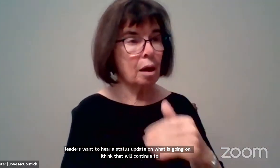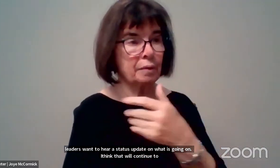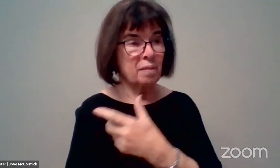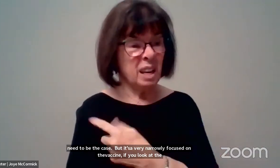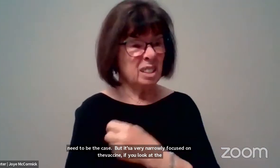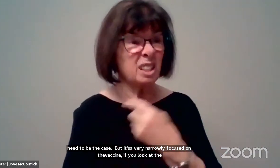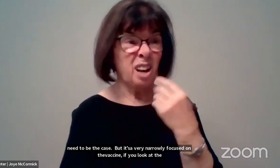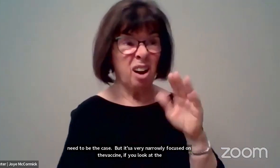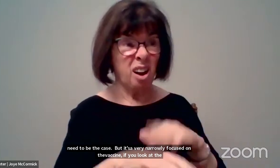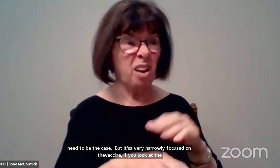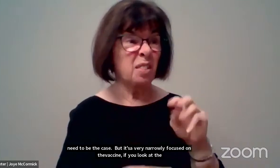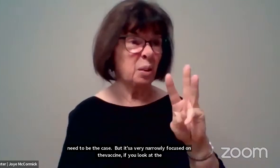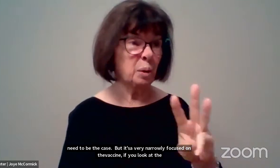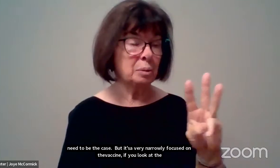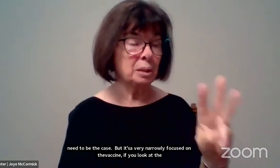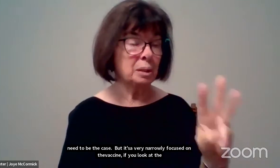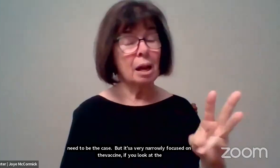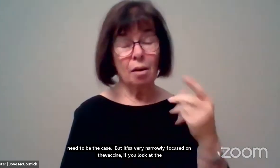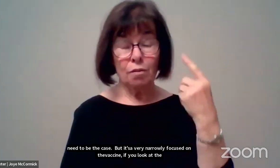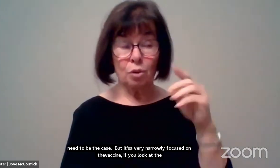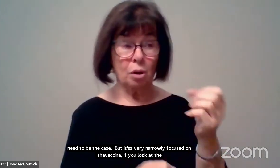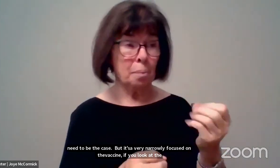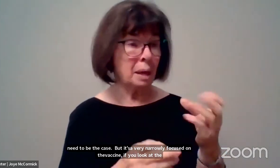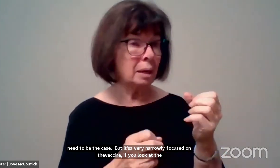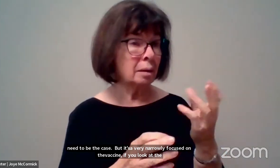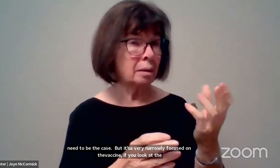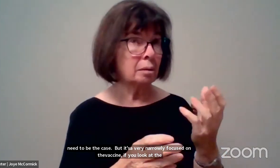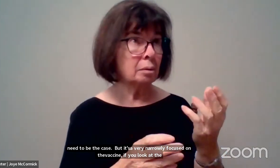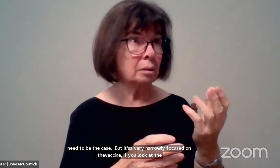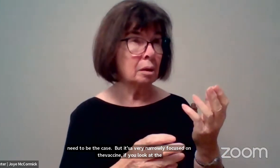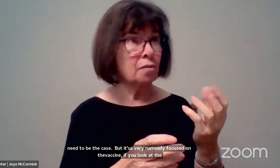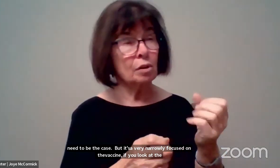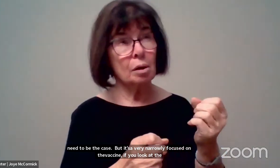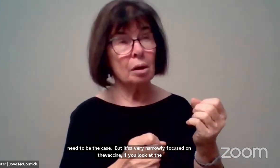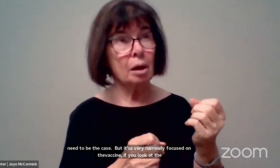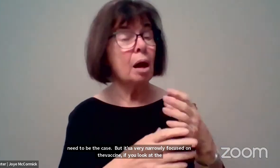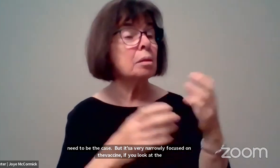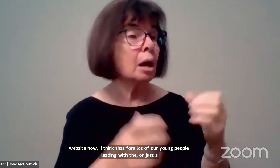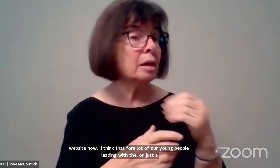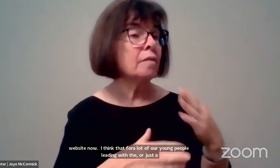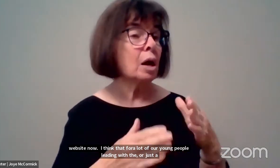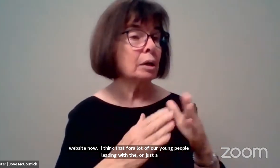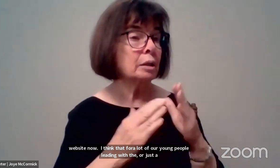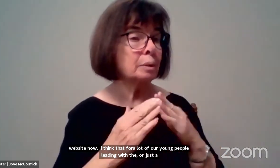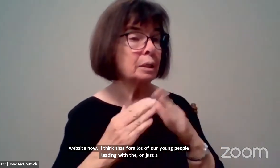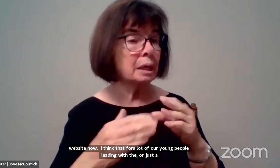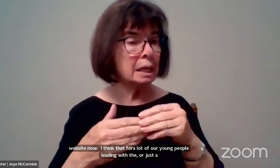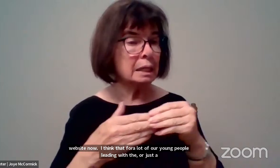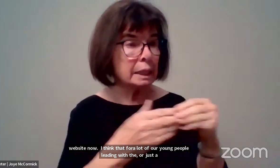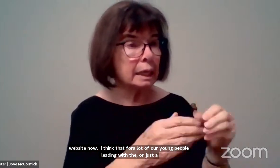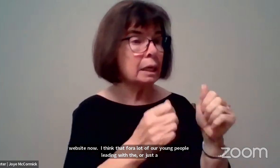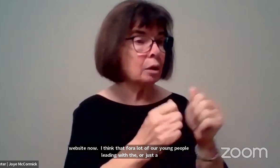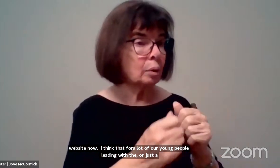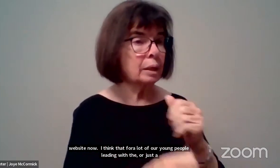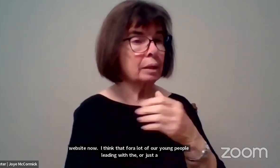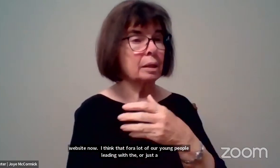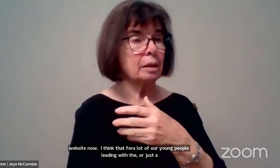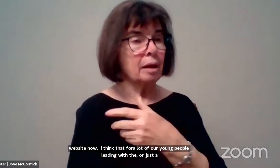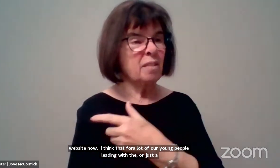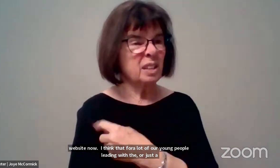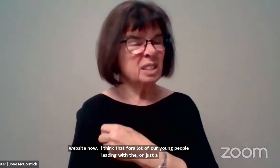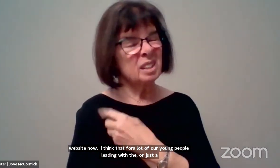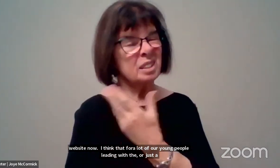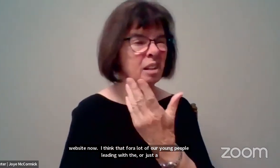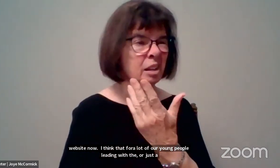that for a lot of our young people, leading with the or just a lot of our community in general, leading with the vaccine is kind of a